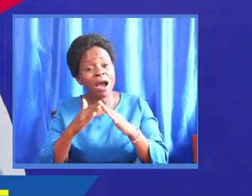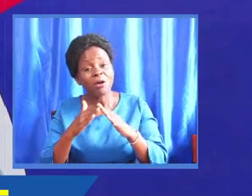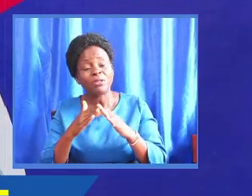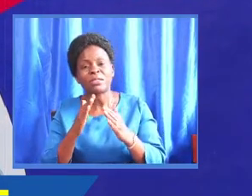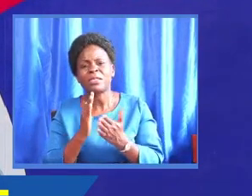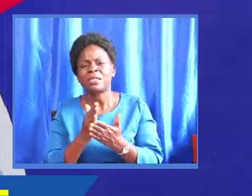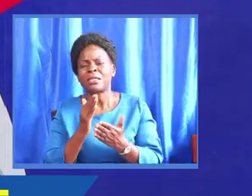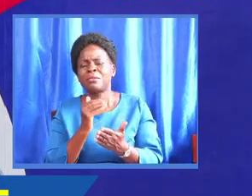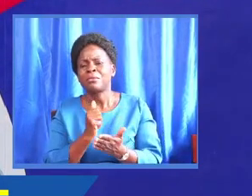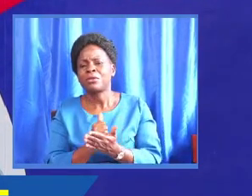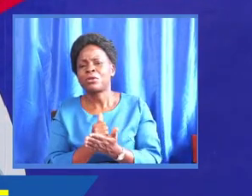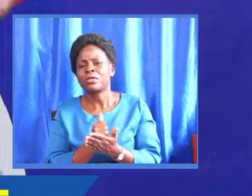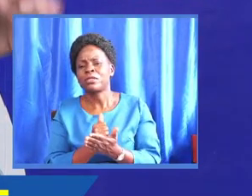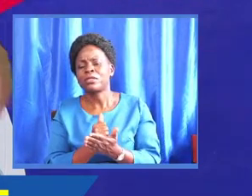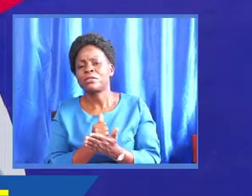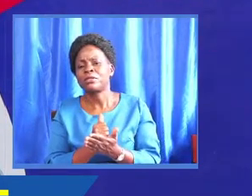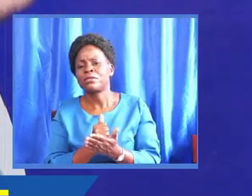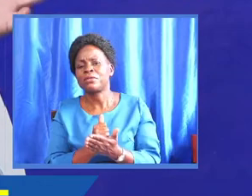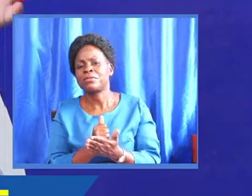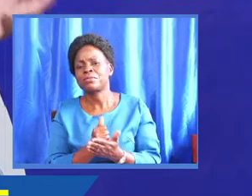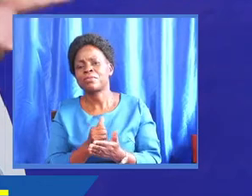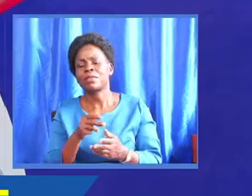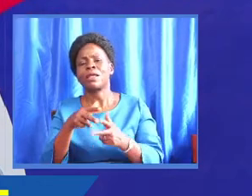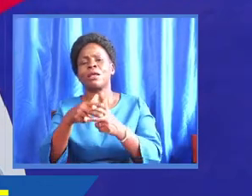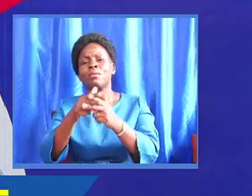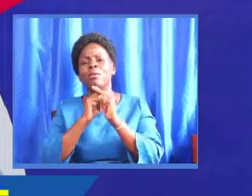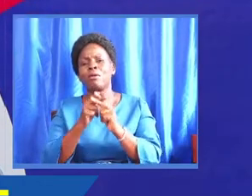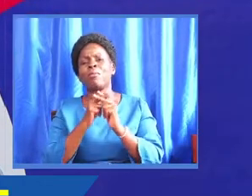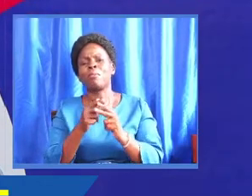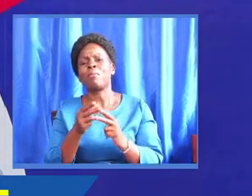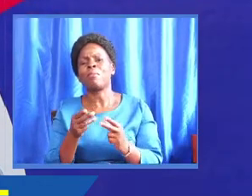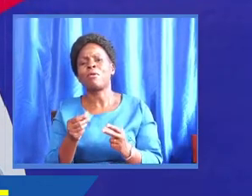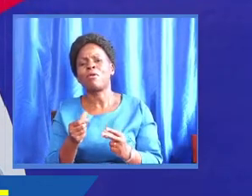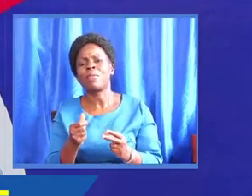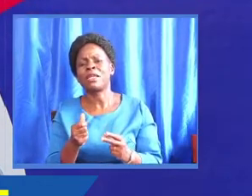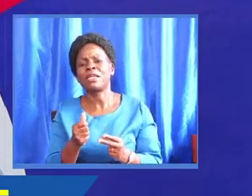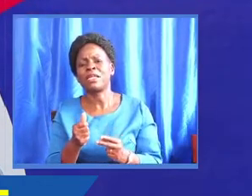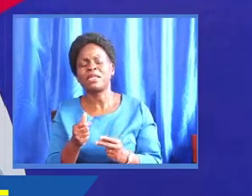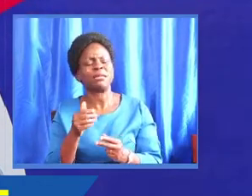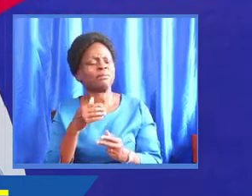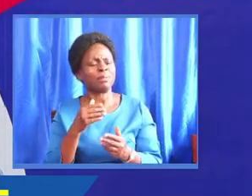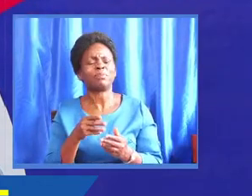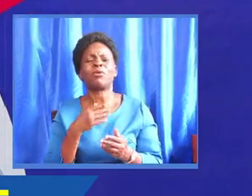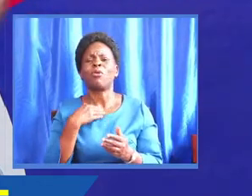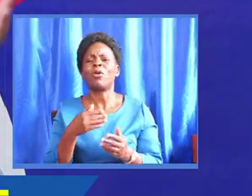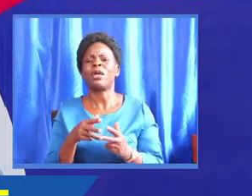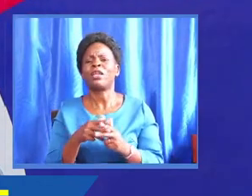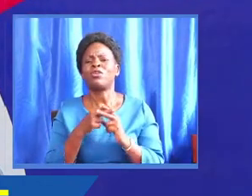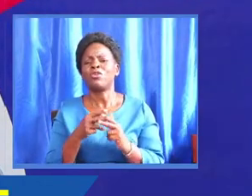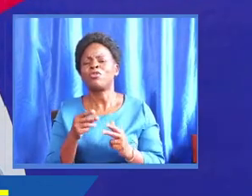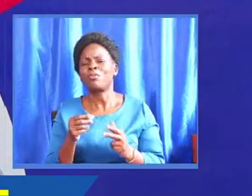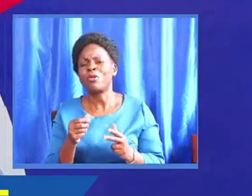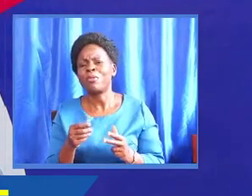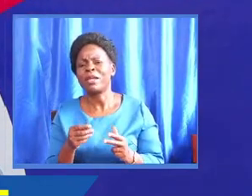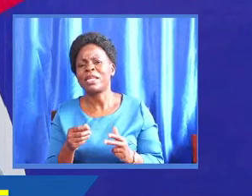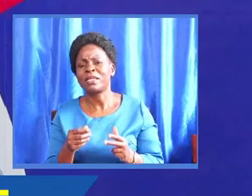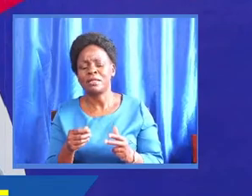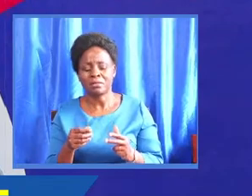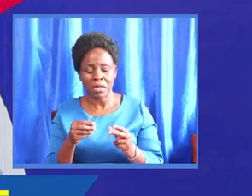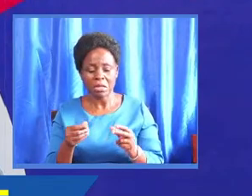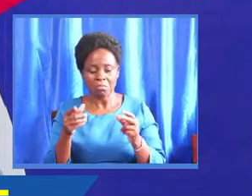because his friend has got a few properties, he's borrowing money, you know, somebody makes a little money, he said, I can put down payment and let me